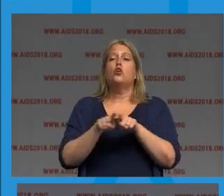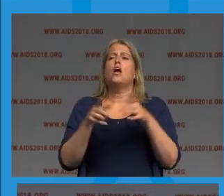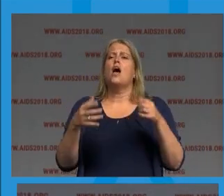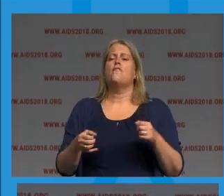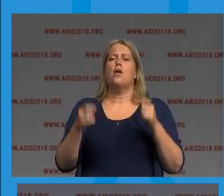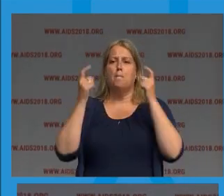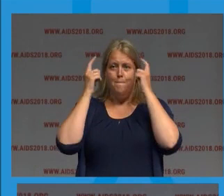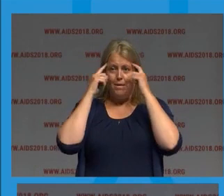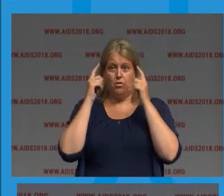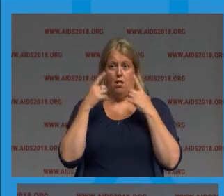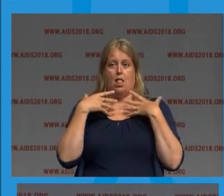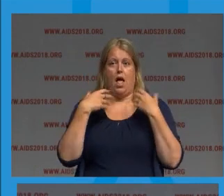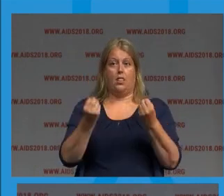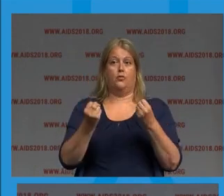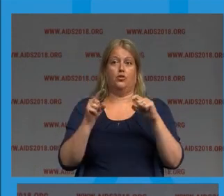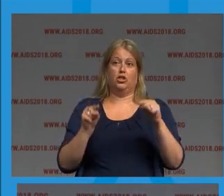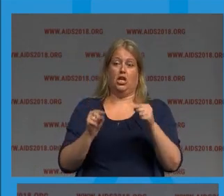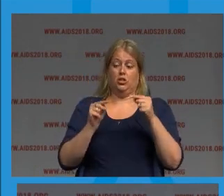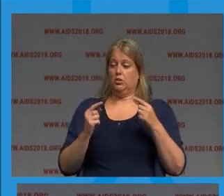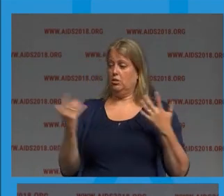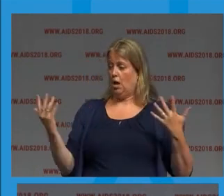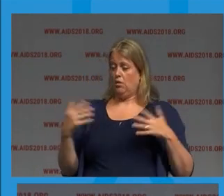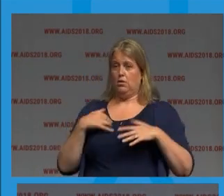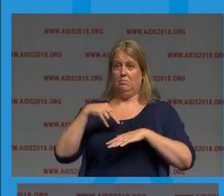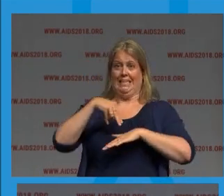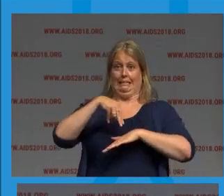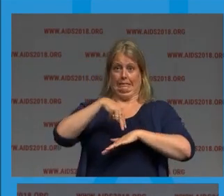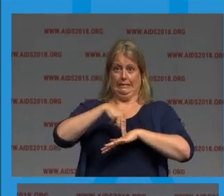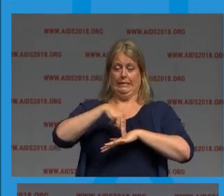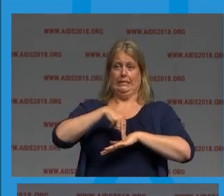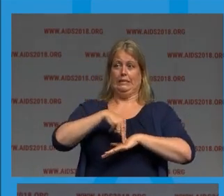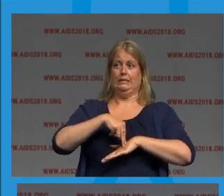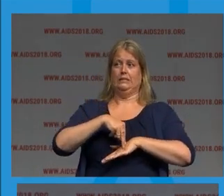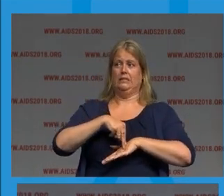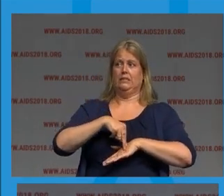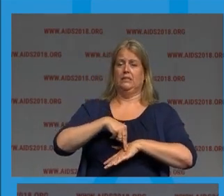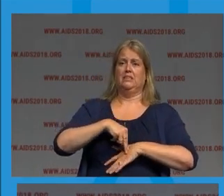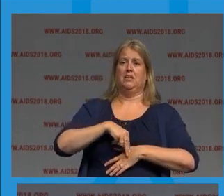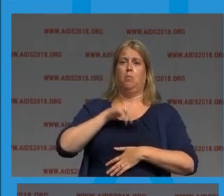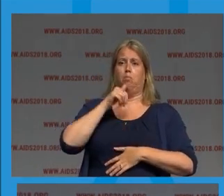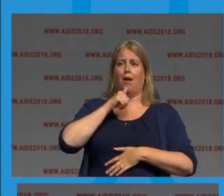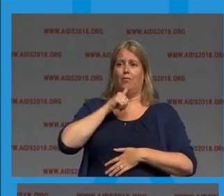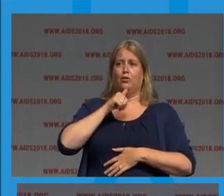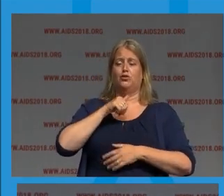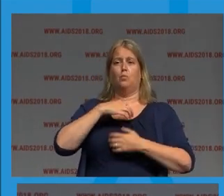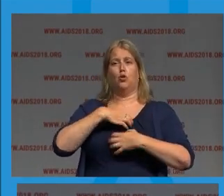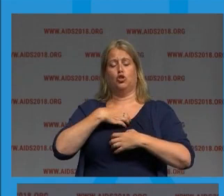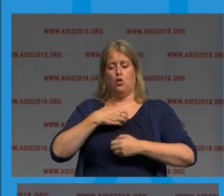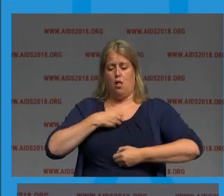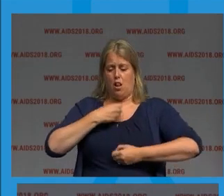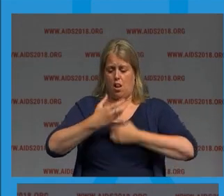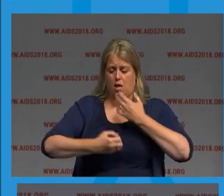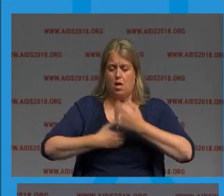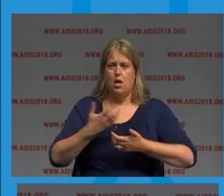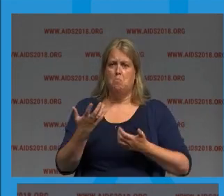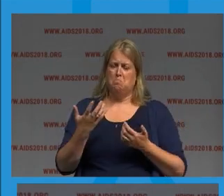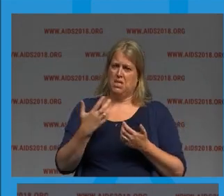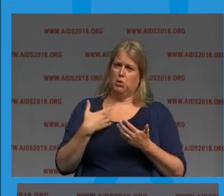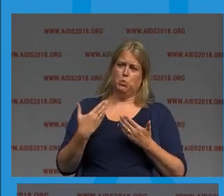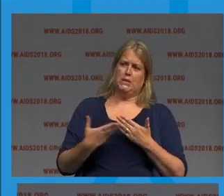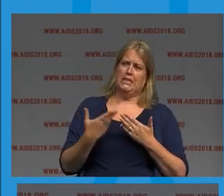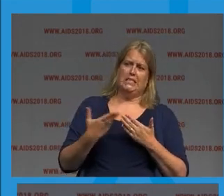I'm standing here before you telling you about something so private and so personal about myself, that's not always easy for a lot of people who've